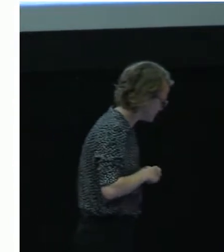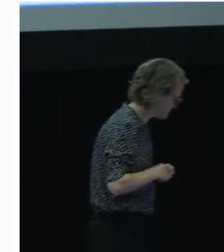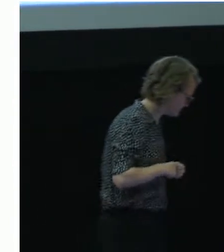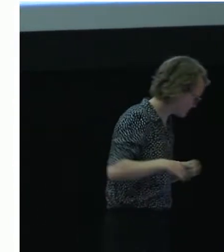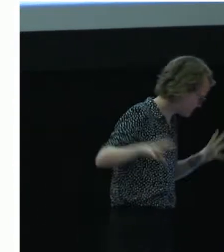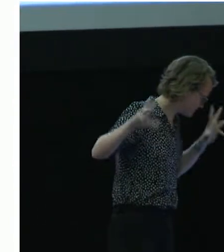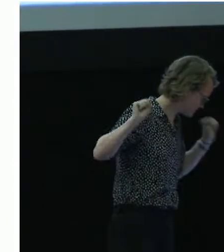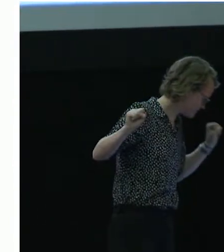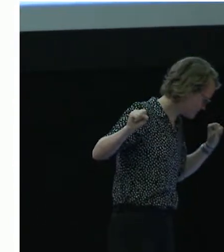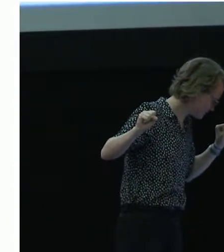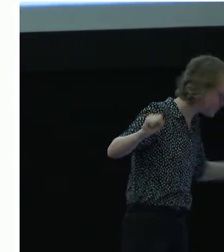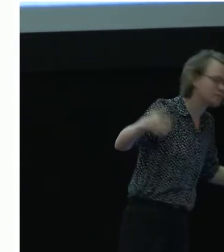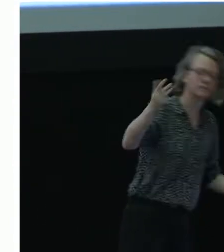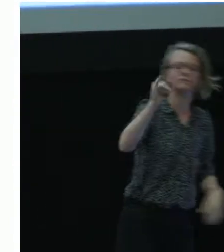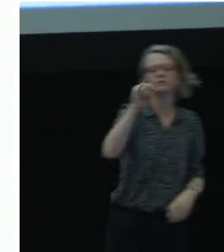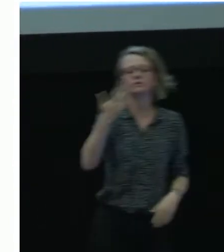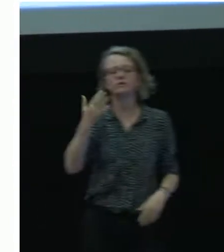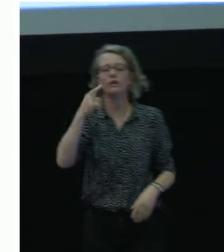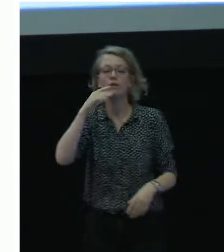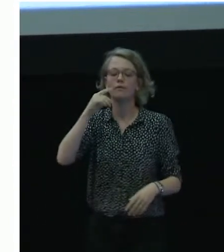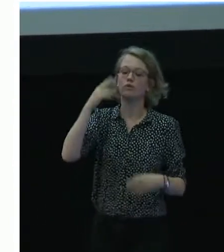So I lost my thread here.